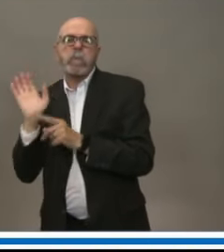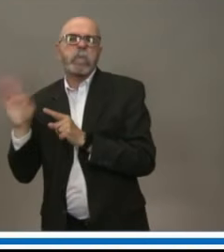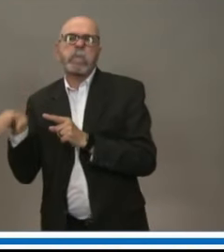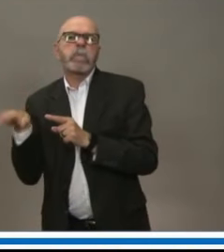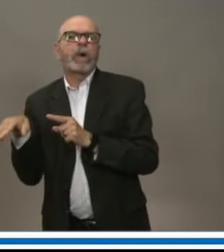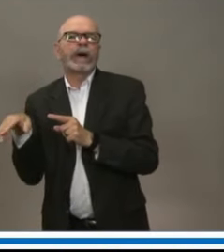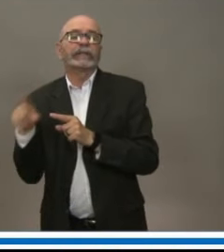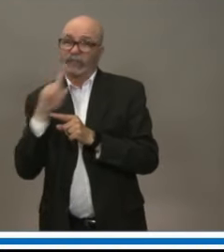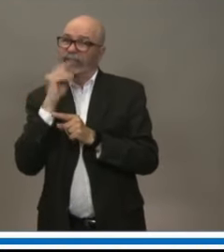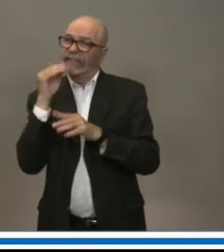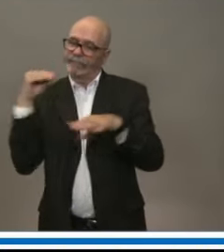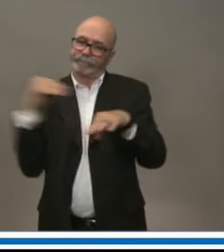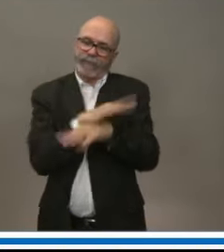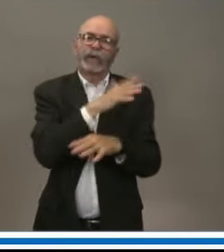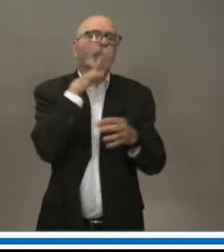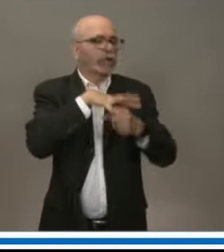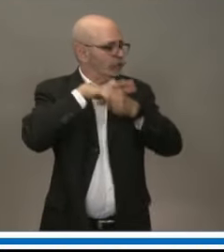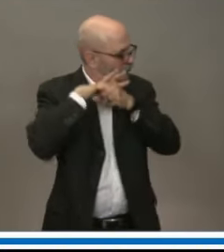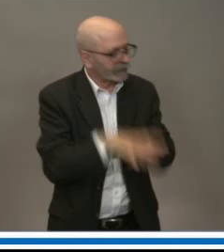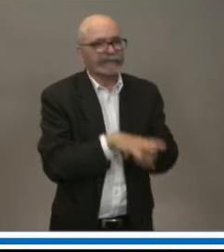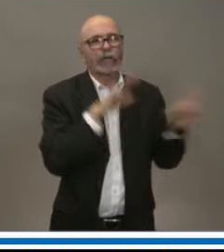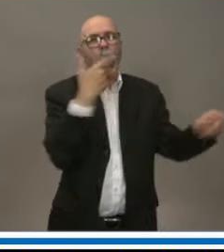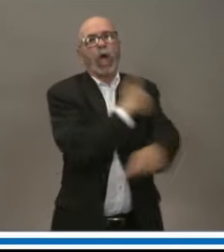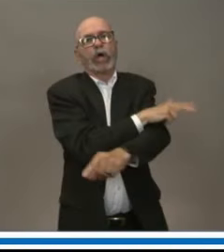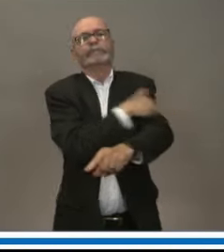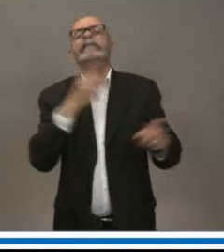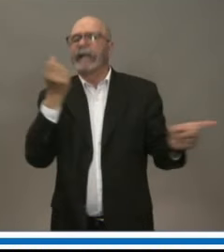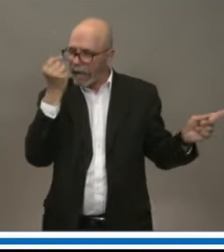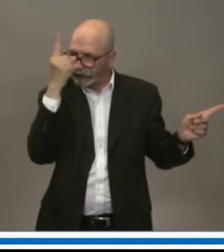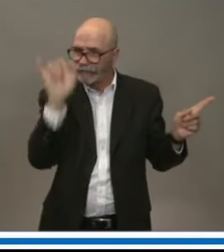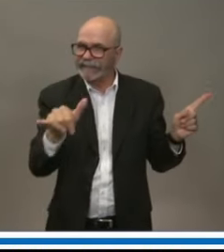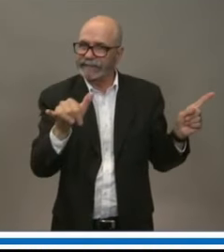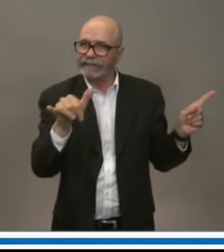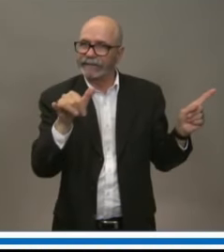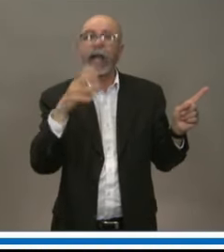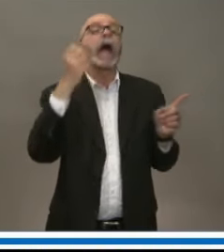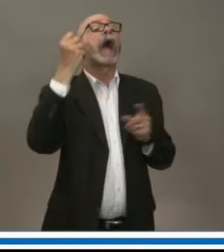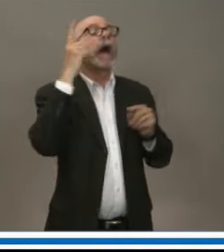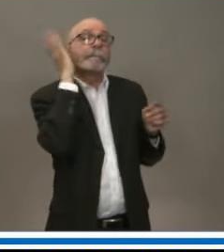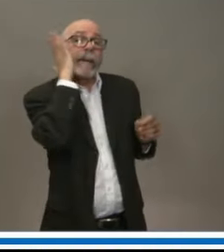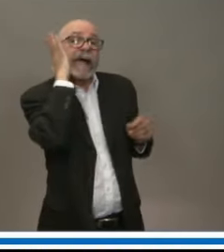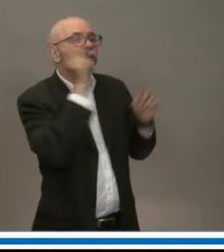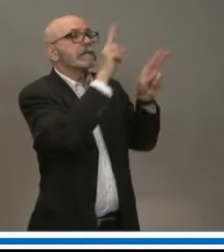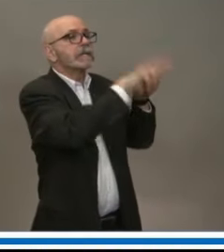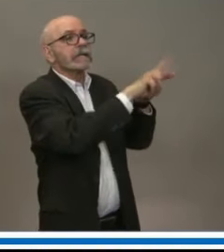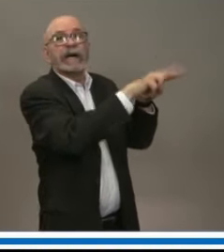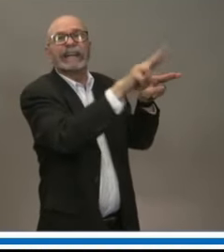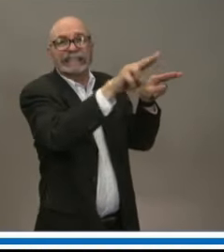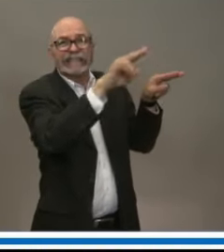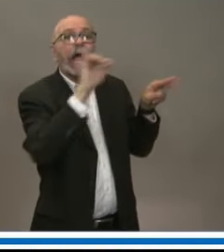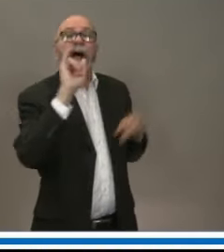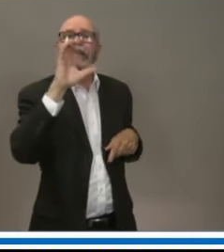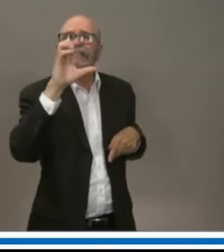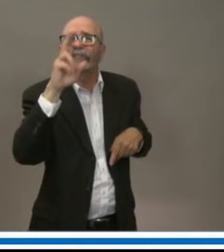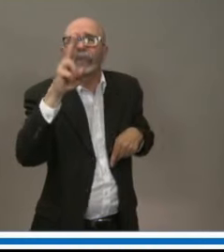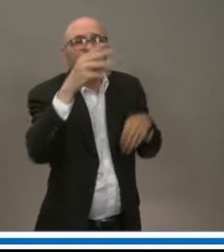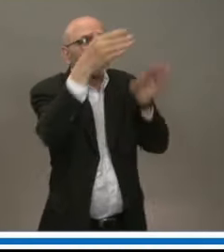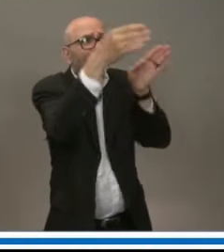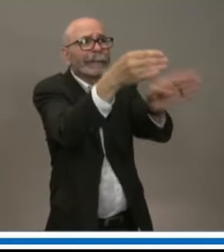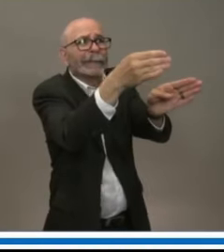understand that we have hospital beds and ICU capacity that's not just for COVID-19.